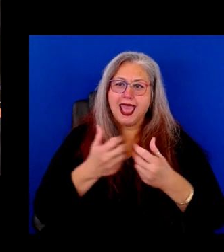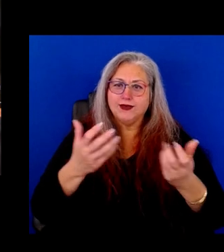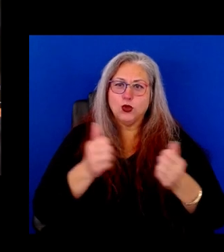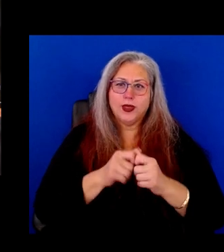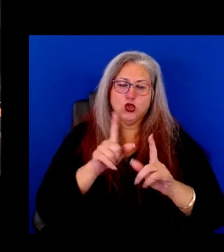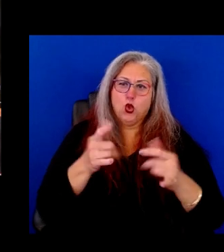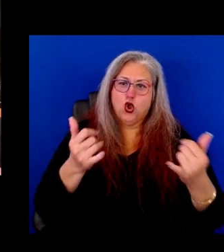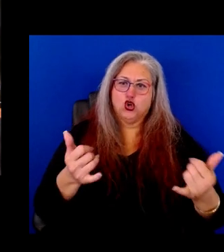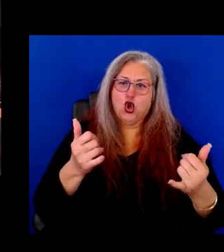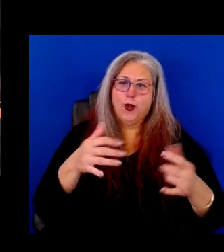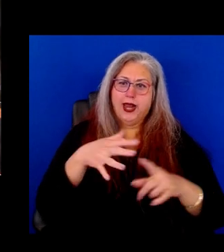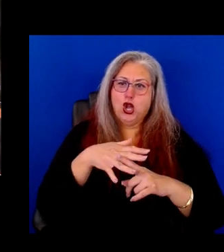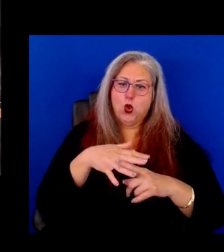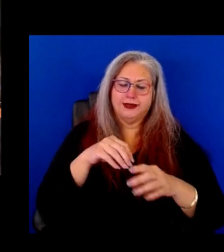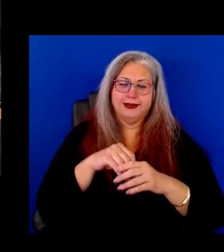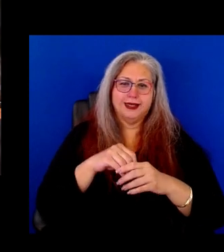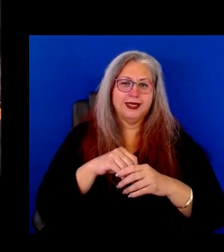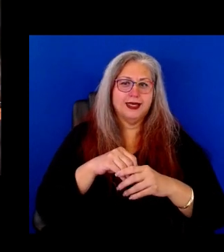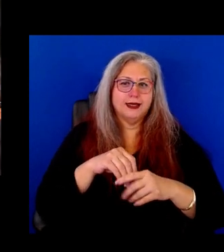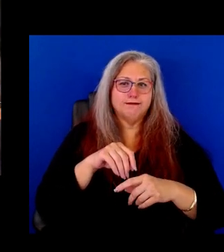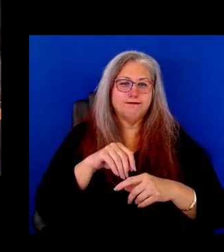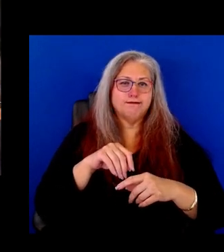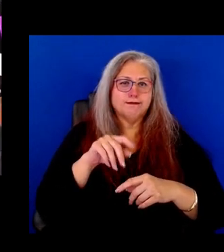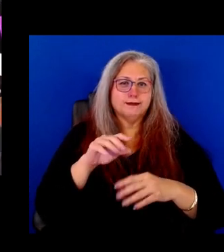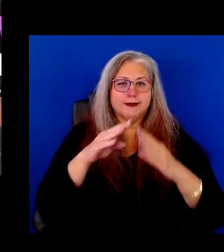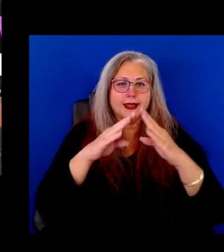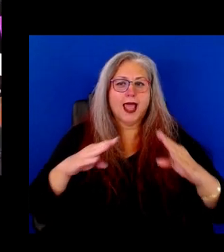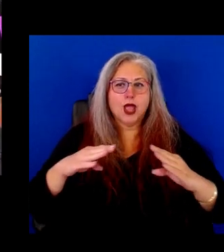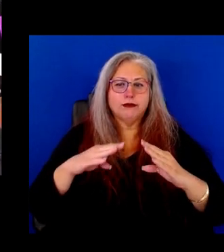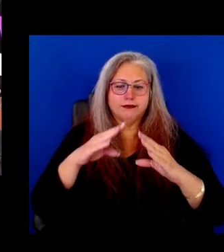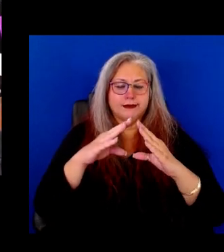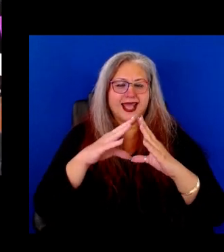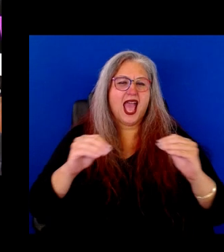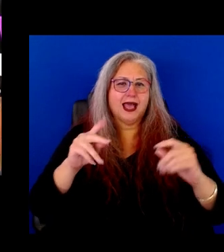your current location in Cairo?